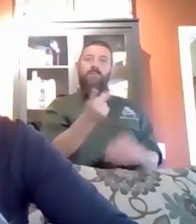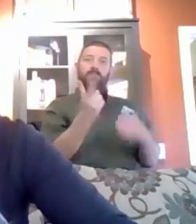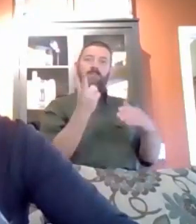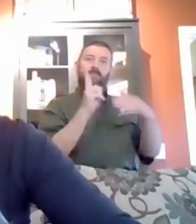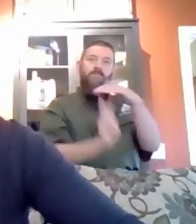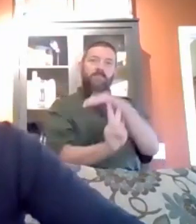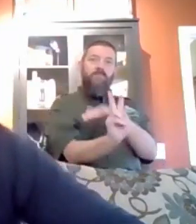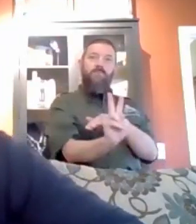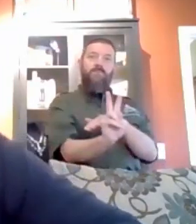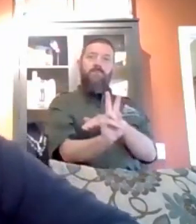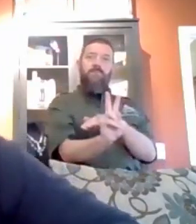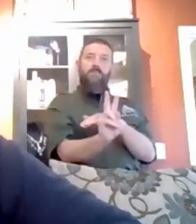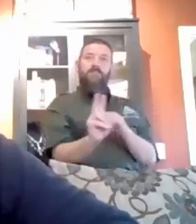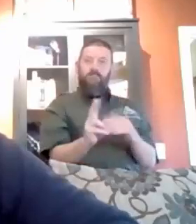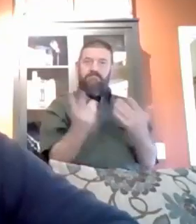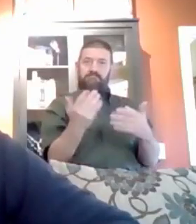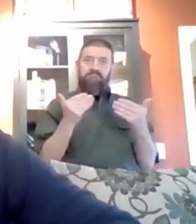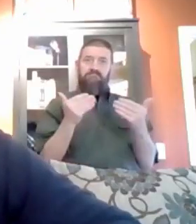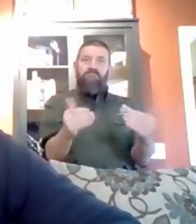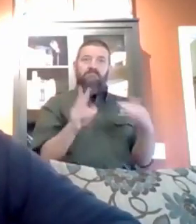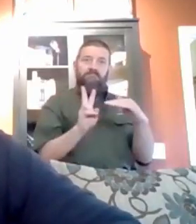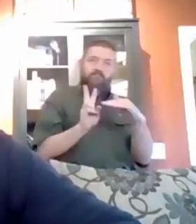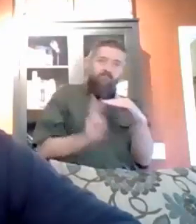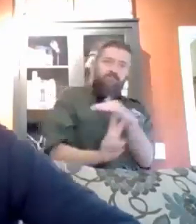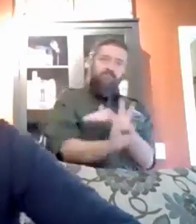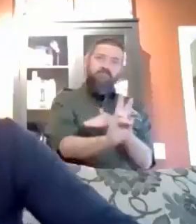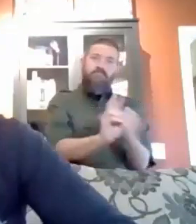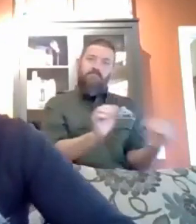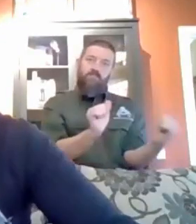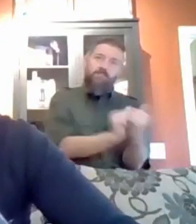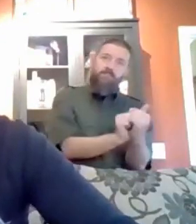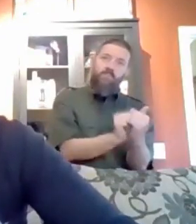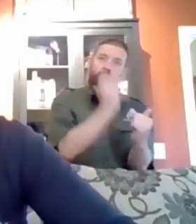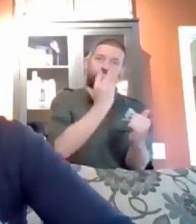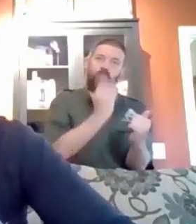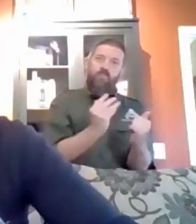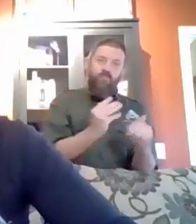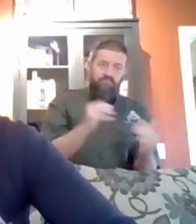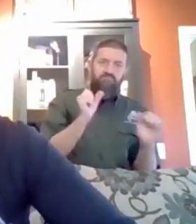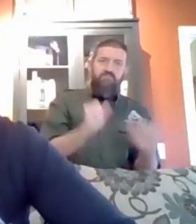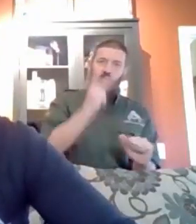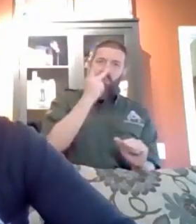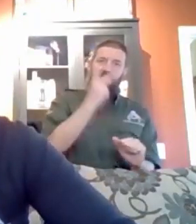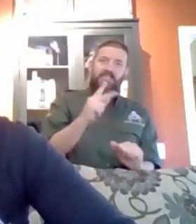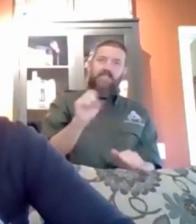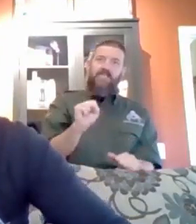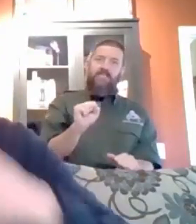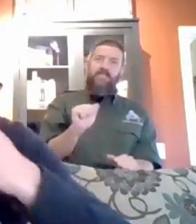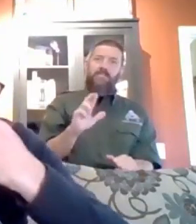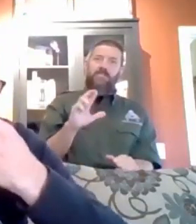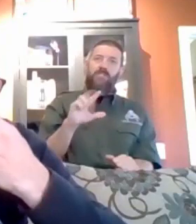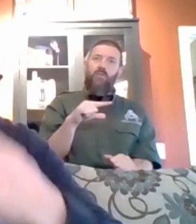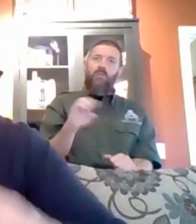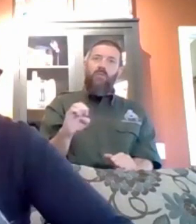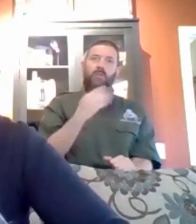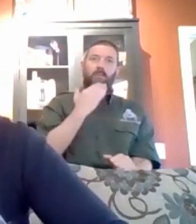What's that? Want to go in with him for a minute? Oh, go in with Sarge? Sure. For a minute. You can see better.